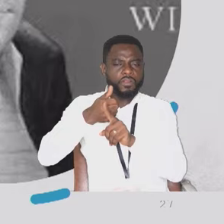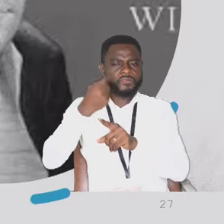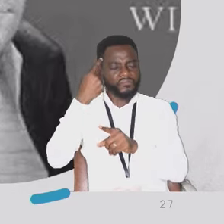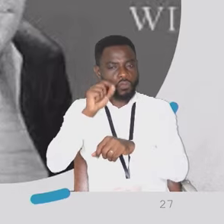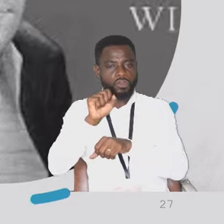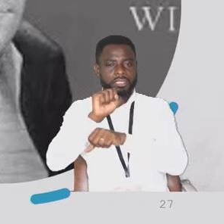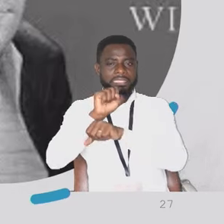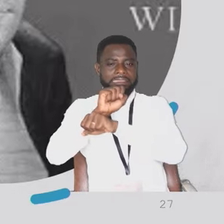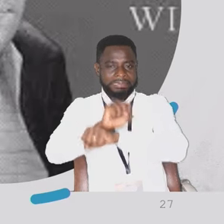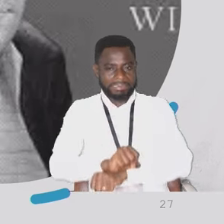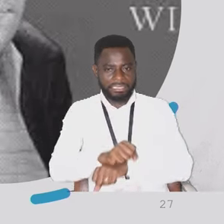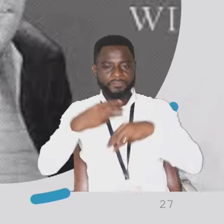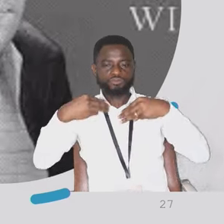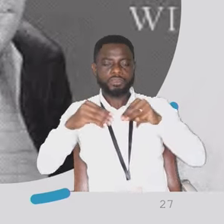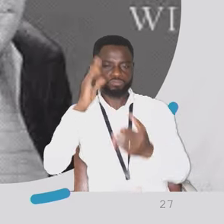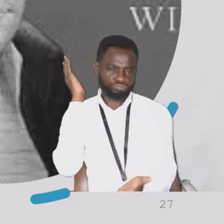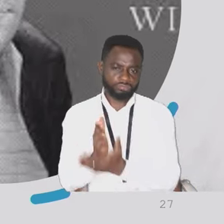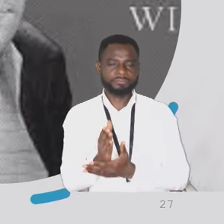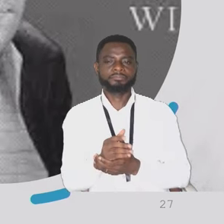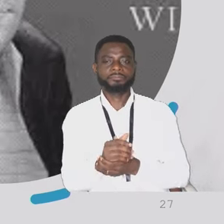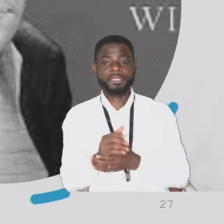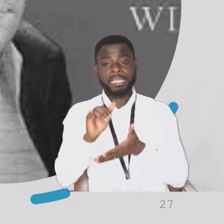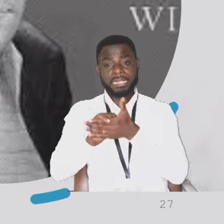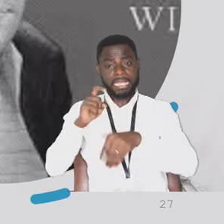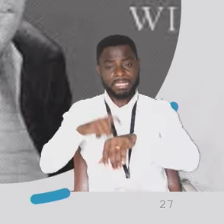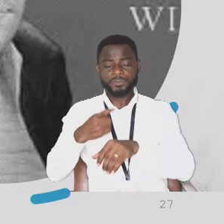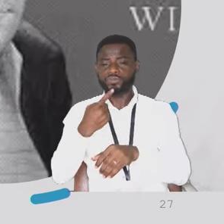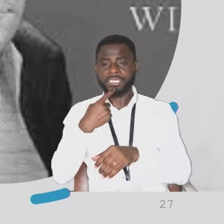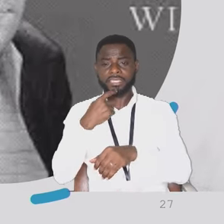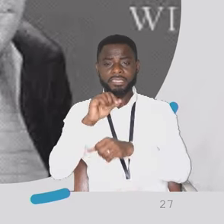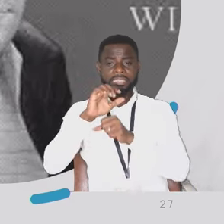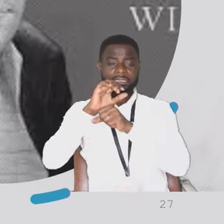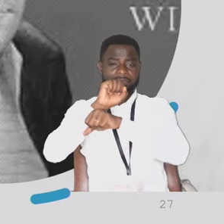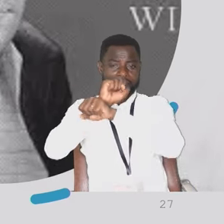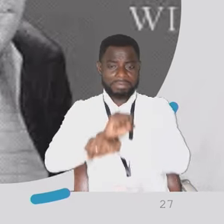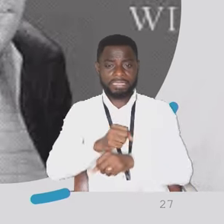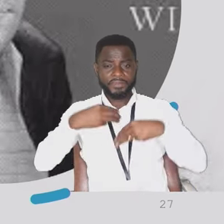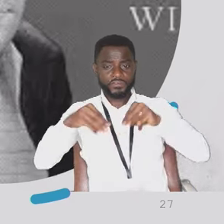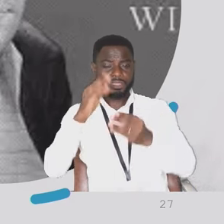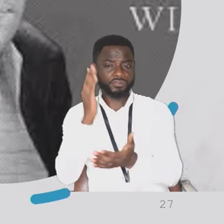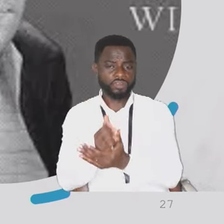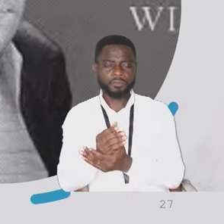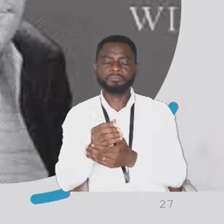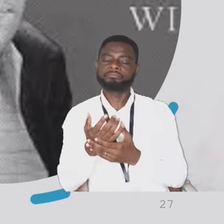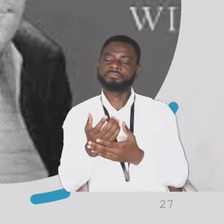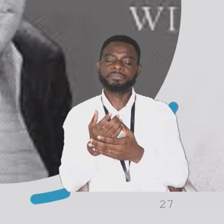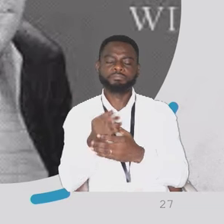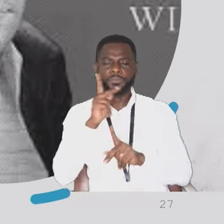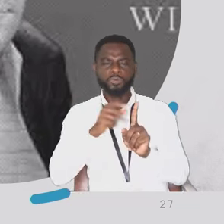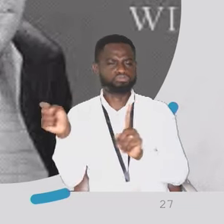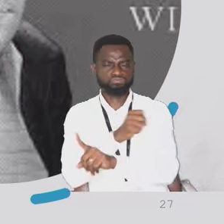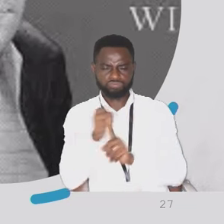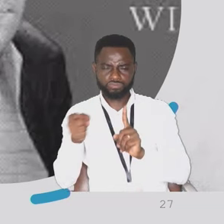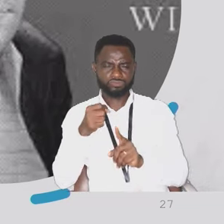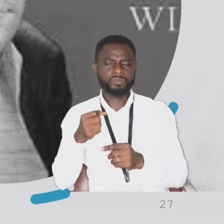business. That time, to say that stop slave trade is like you are signing a death warrant. They will attack you